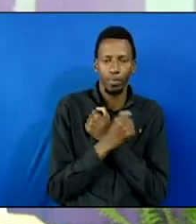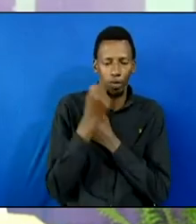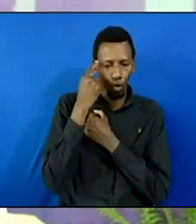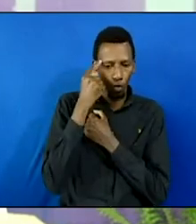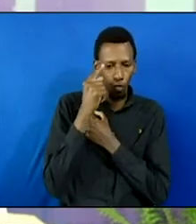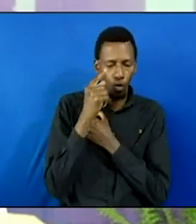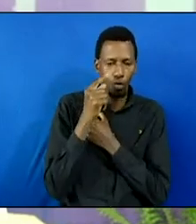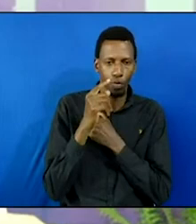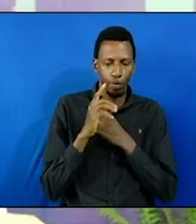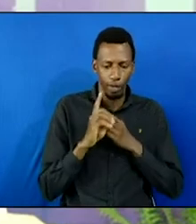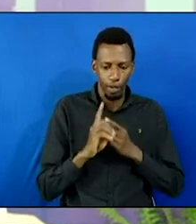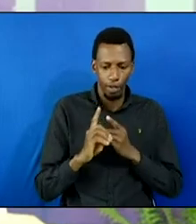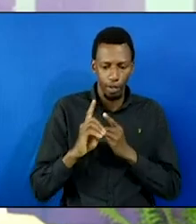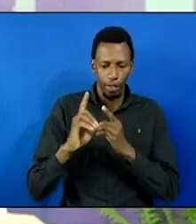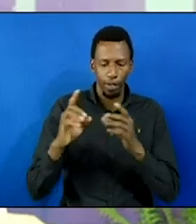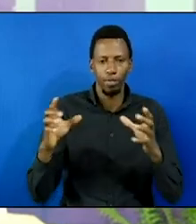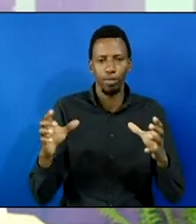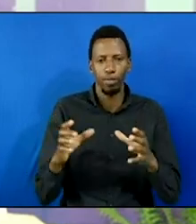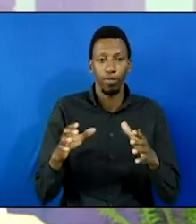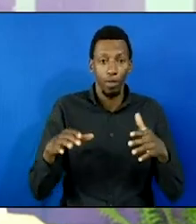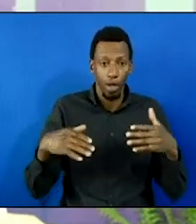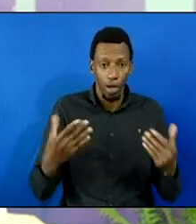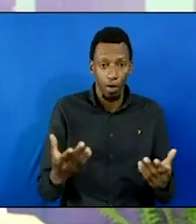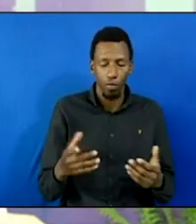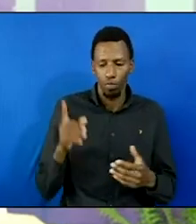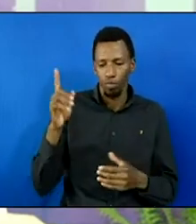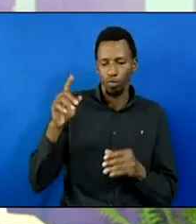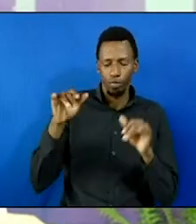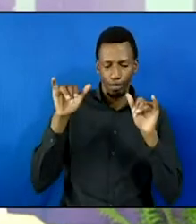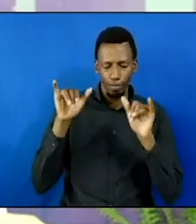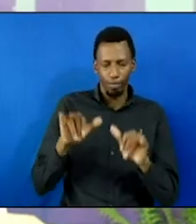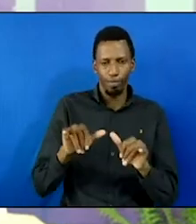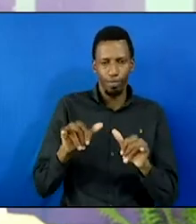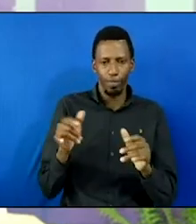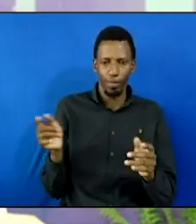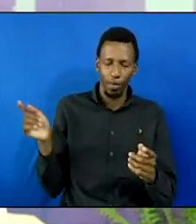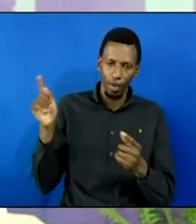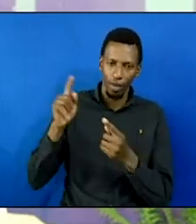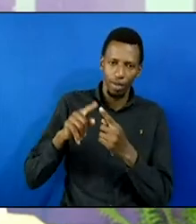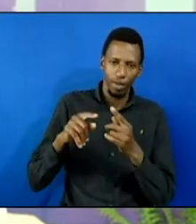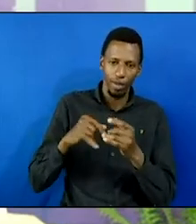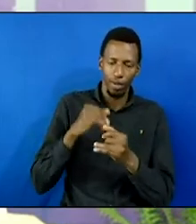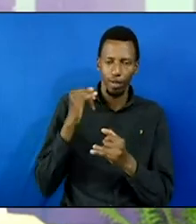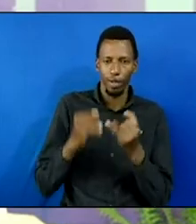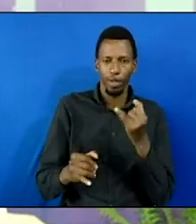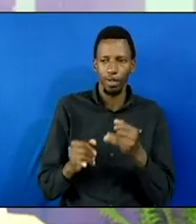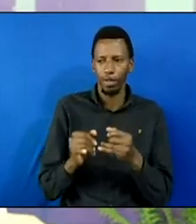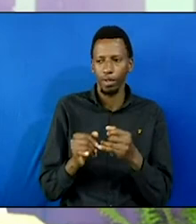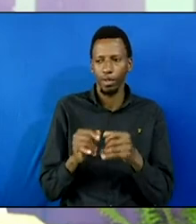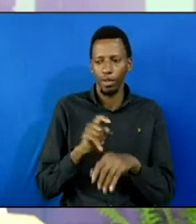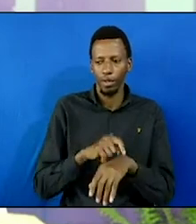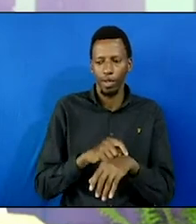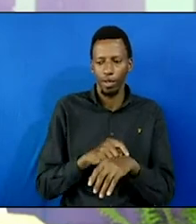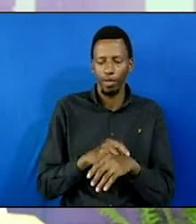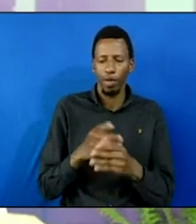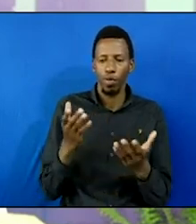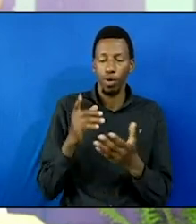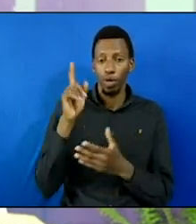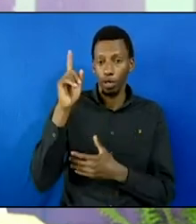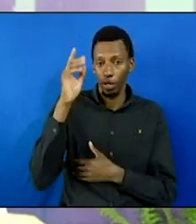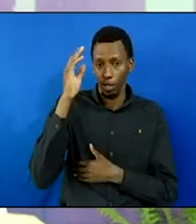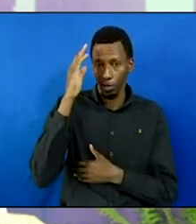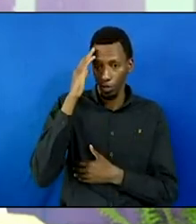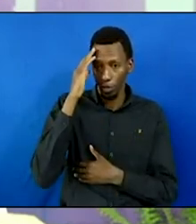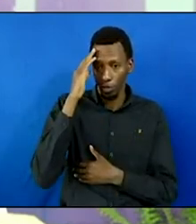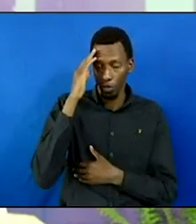the disciples in hanging around even to the very last minute when he knew that he was already going to